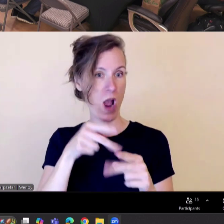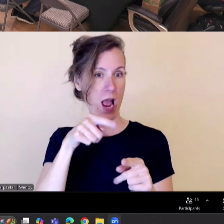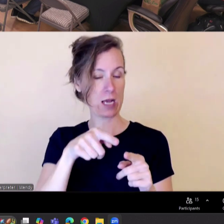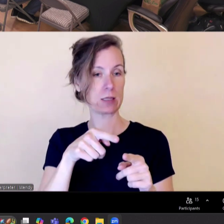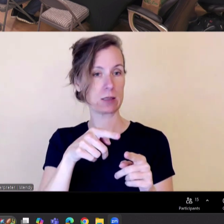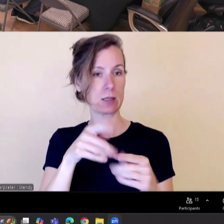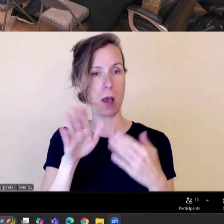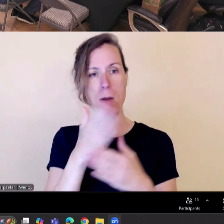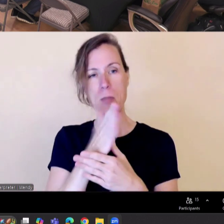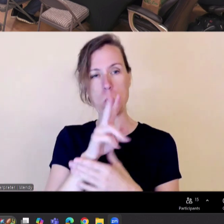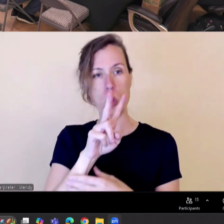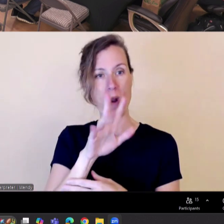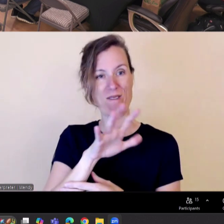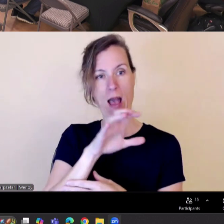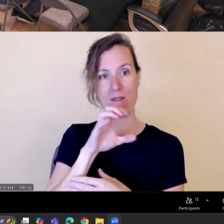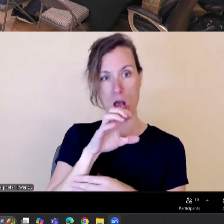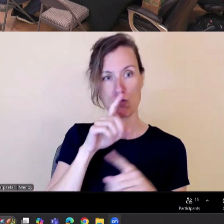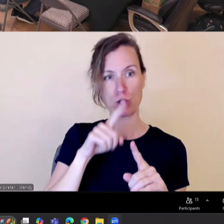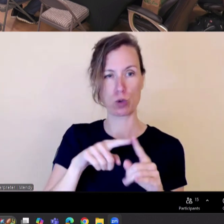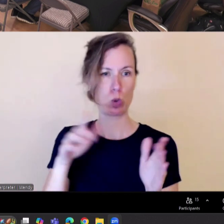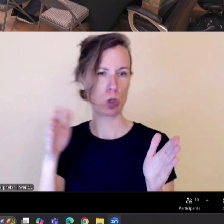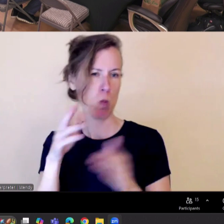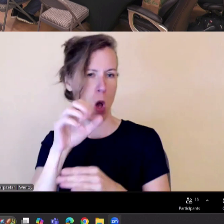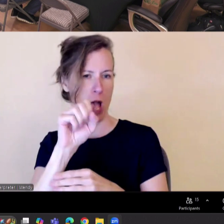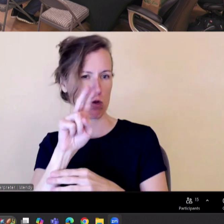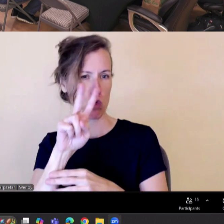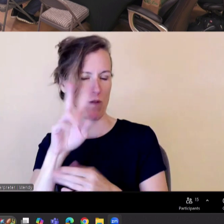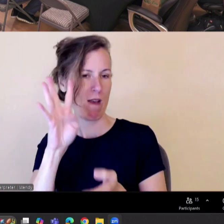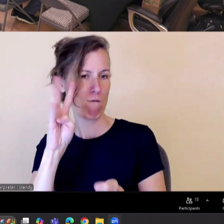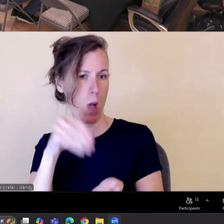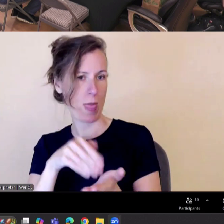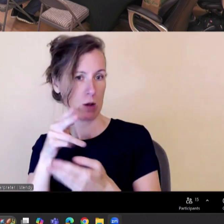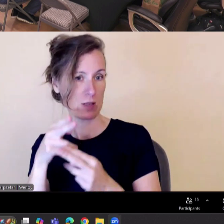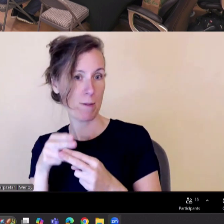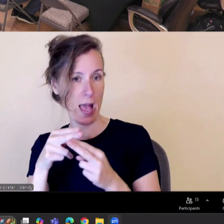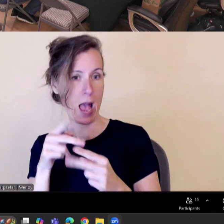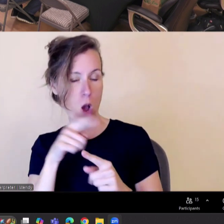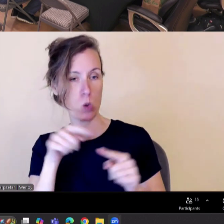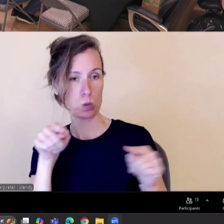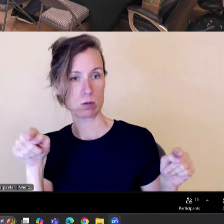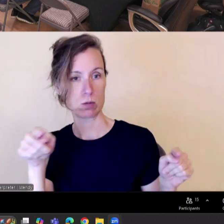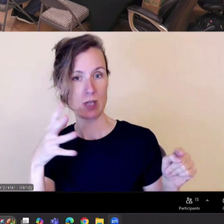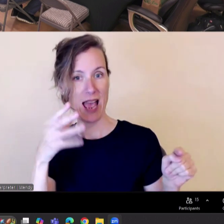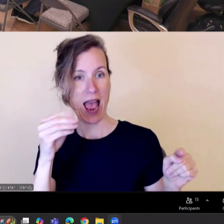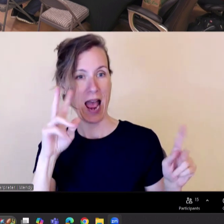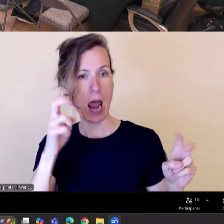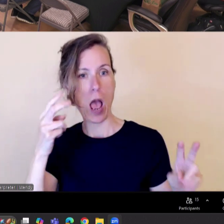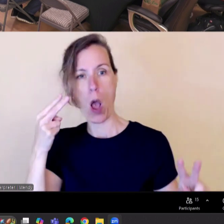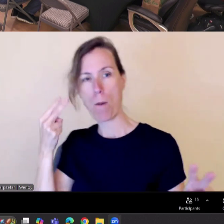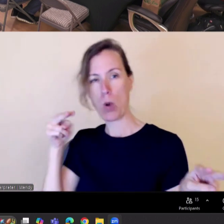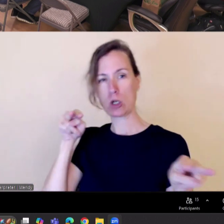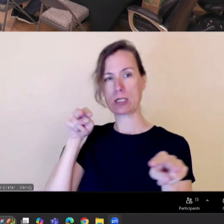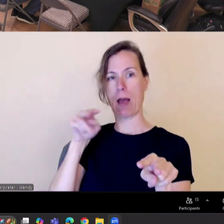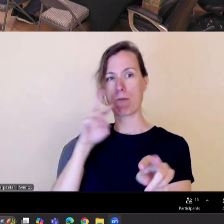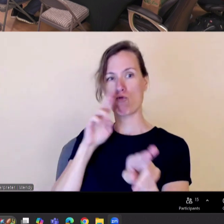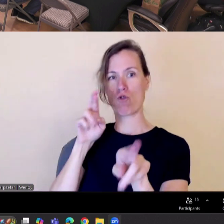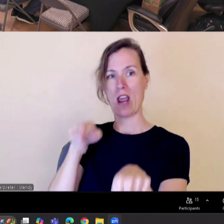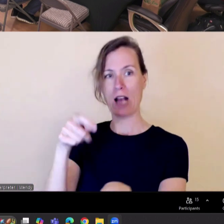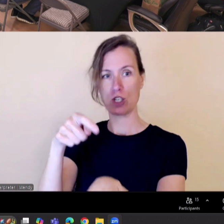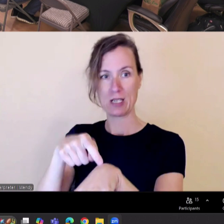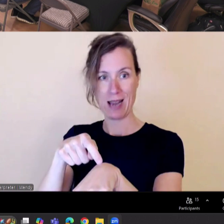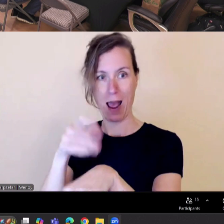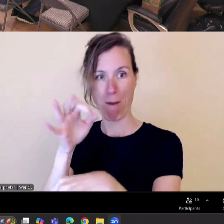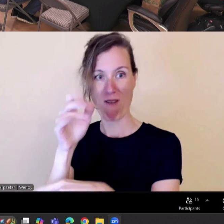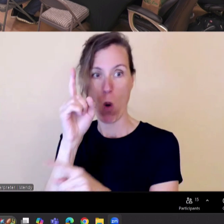2,500 to their smaller SUVs at 4,000 pounds, and a perception reaction time of the driver of 1